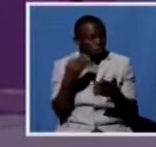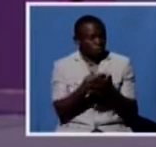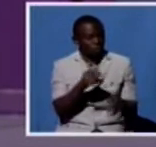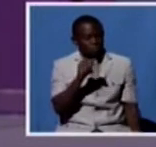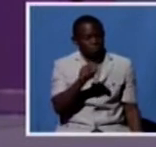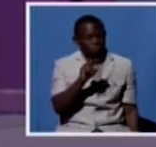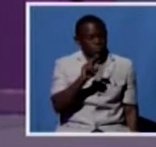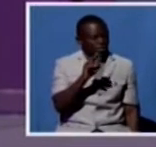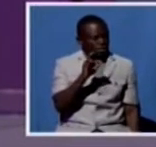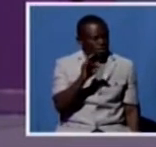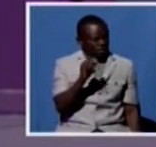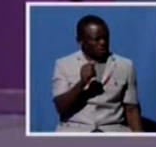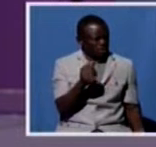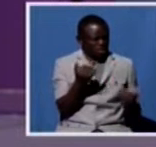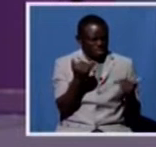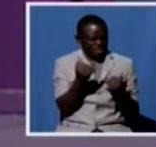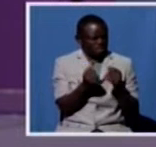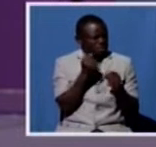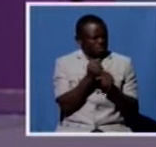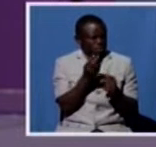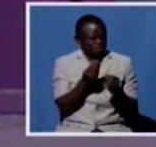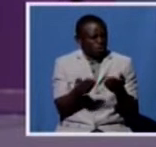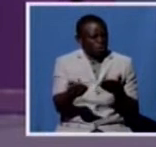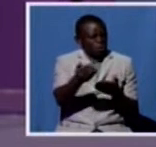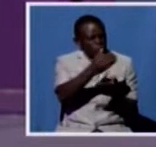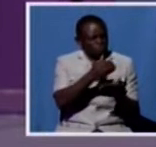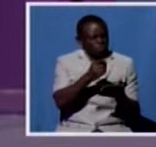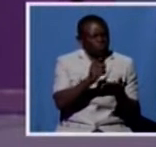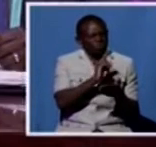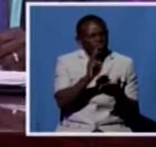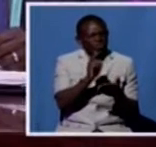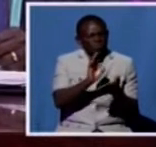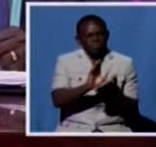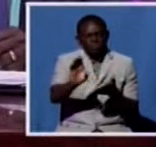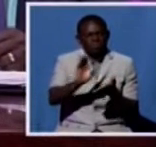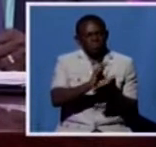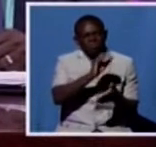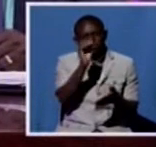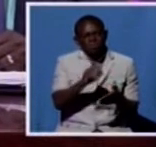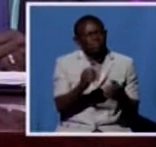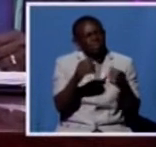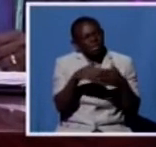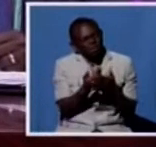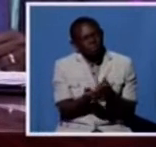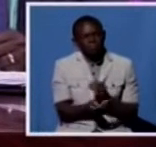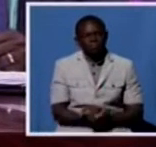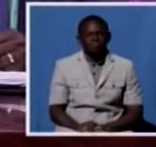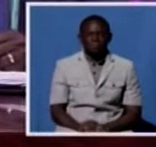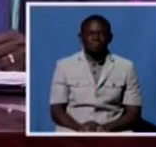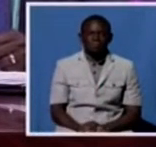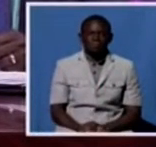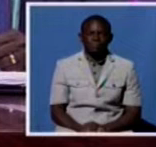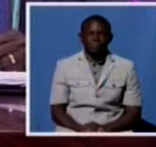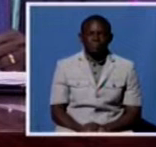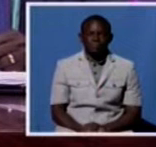year, in terms of percentages, how has it been allocated? Where is the thrust? I would say that